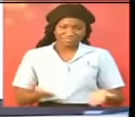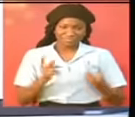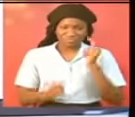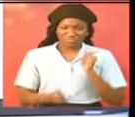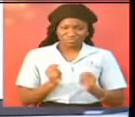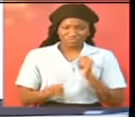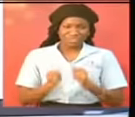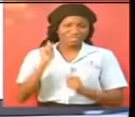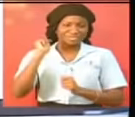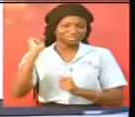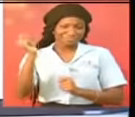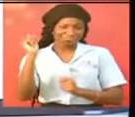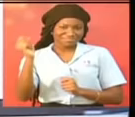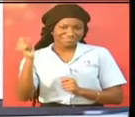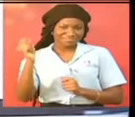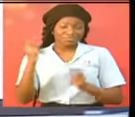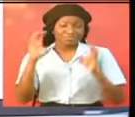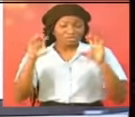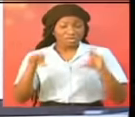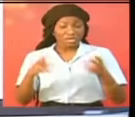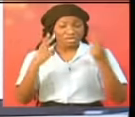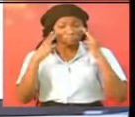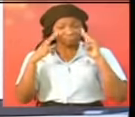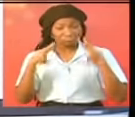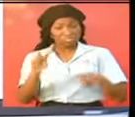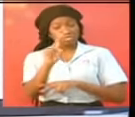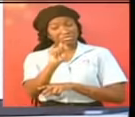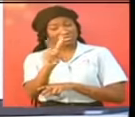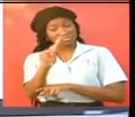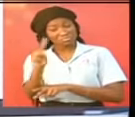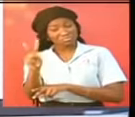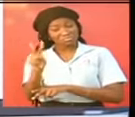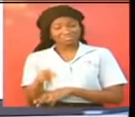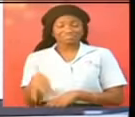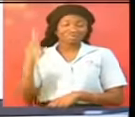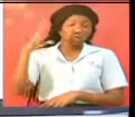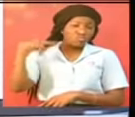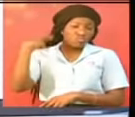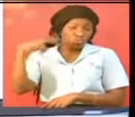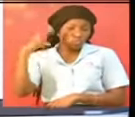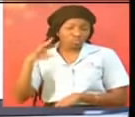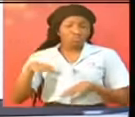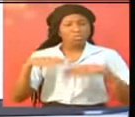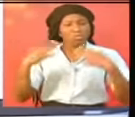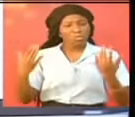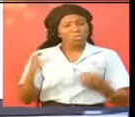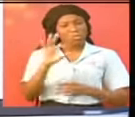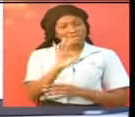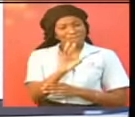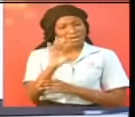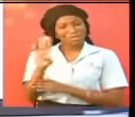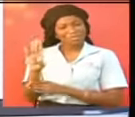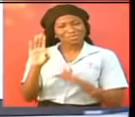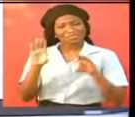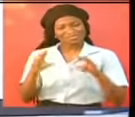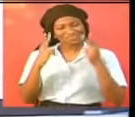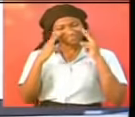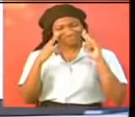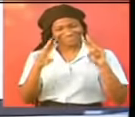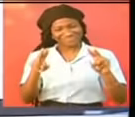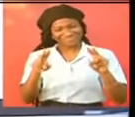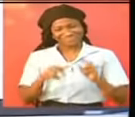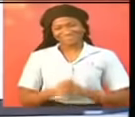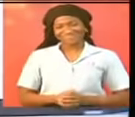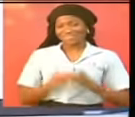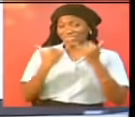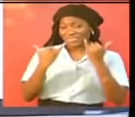We're bringing you live coverage on TTT, Talk City 91.1 FM, and on Facebook at TTT Live Online. We go now to the Senior